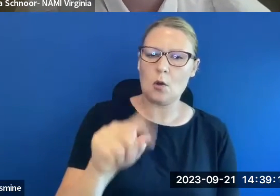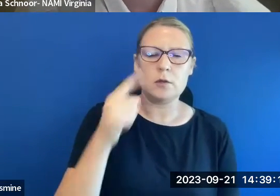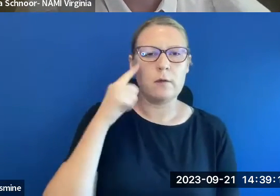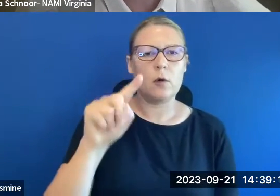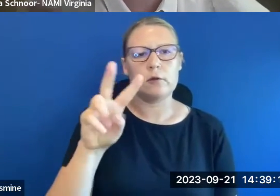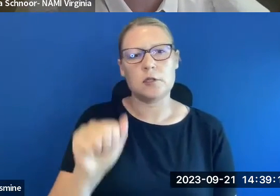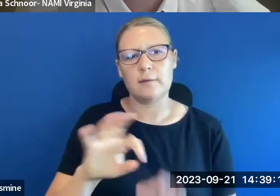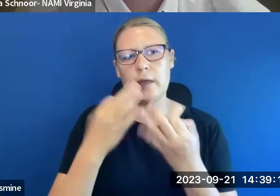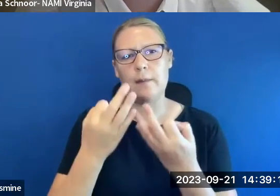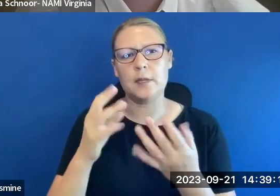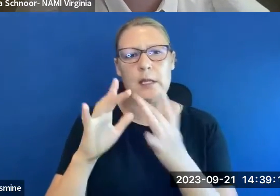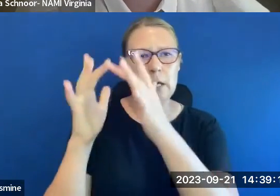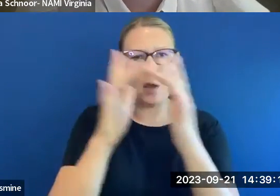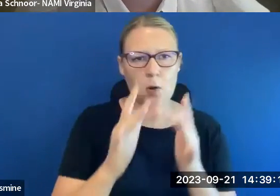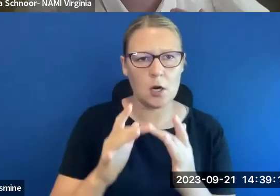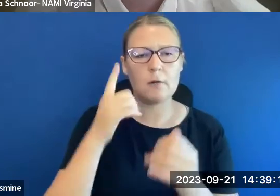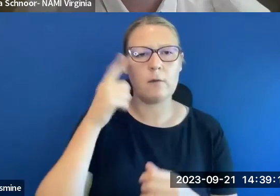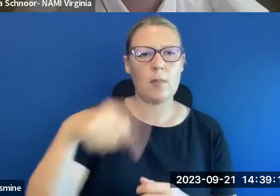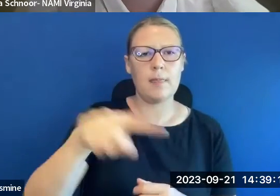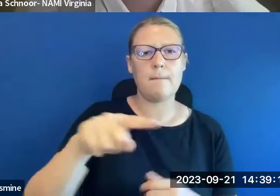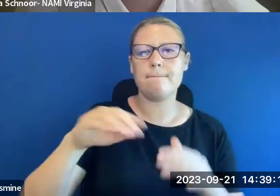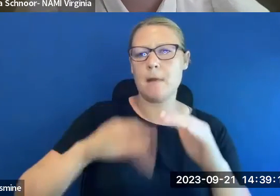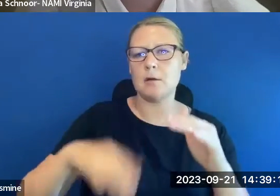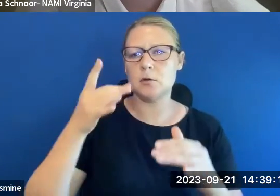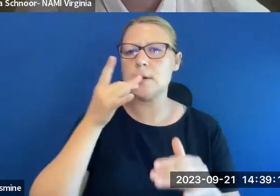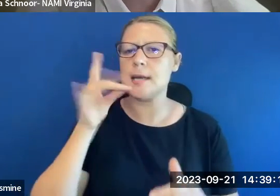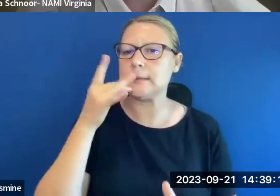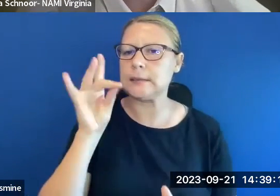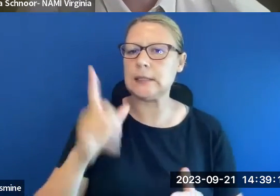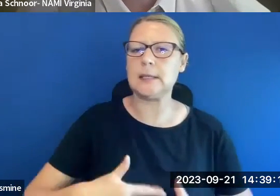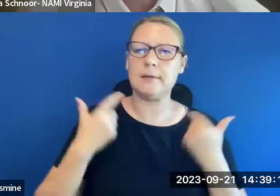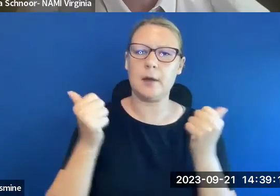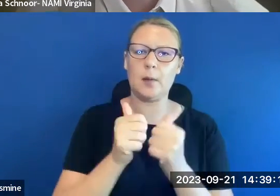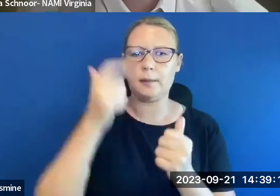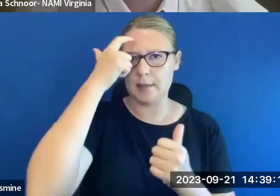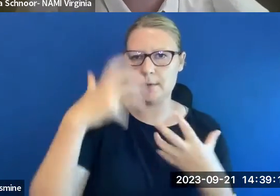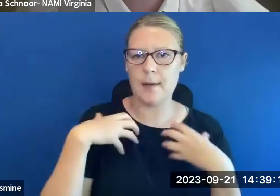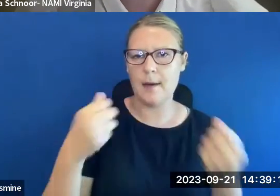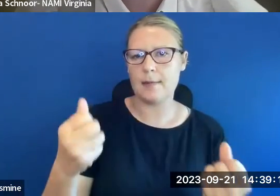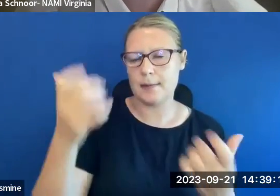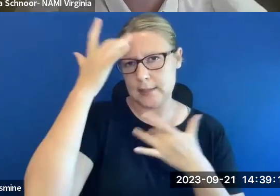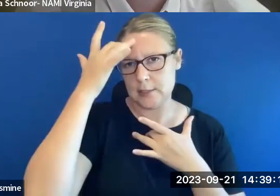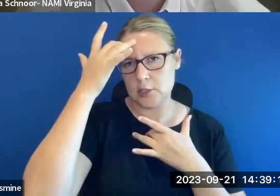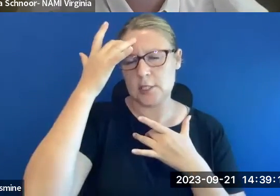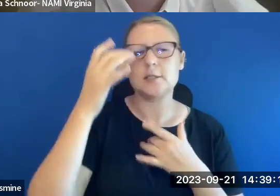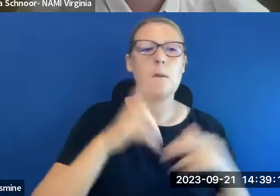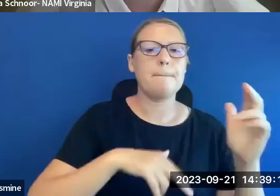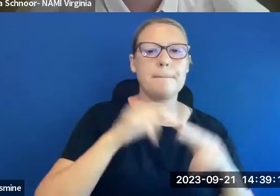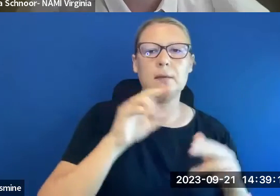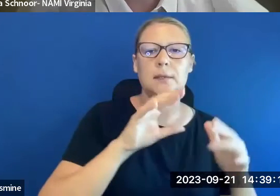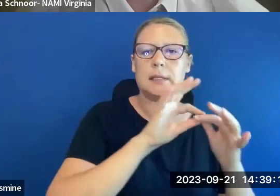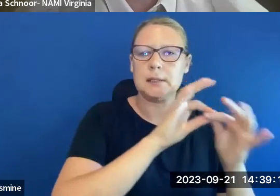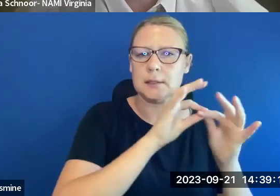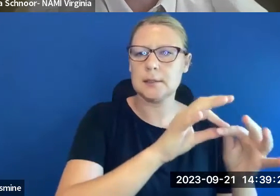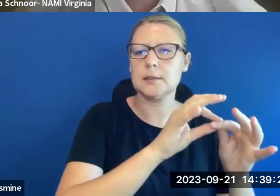of youth under the age of 18 who are living with a mental health condition. So I think building those networks and building